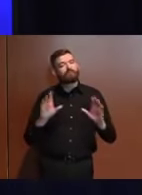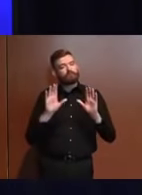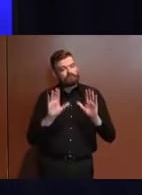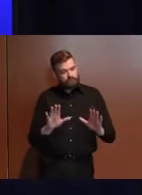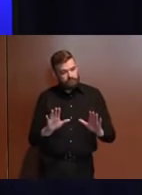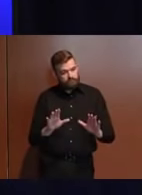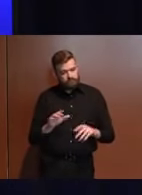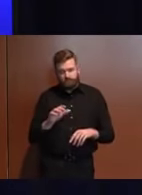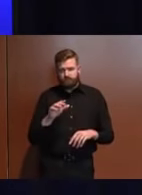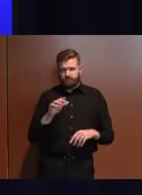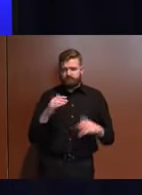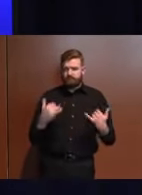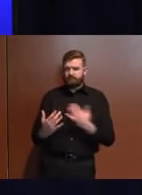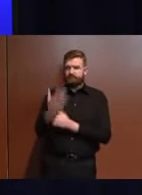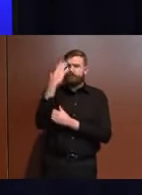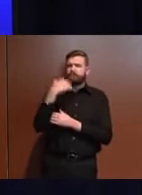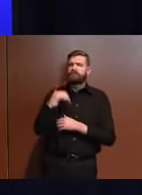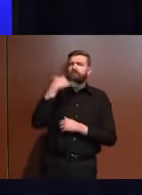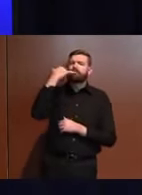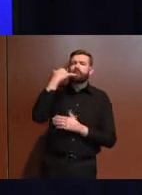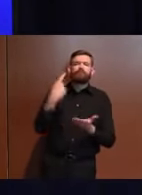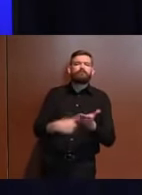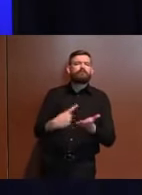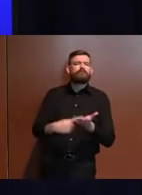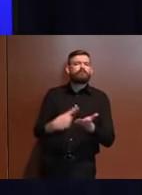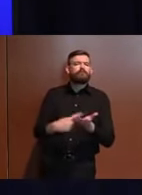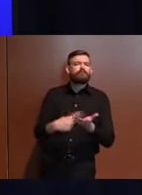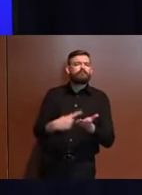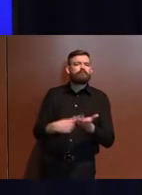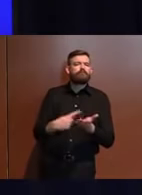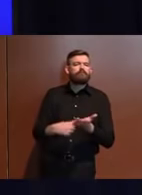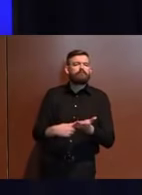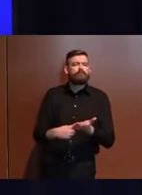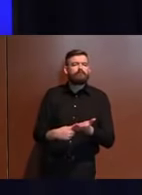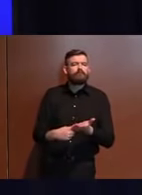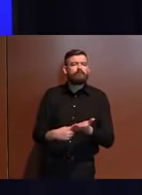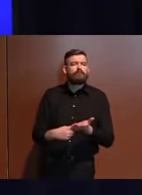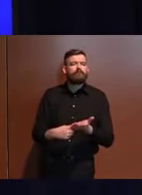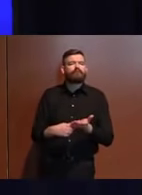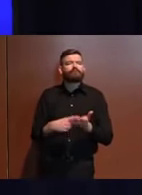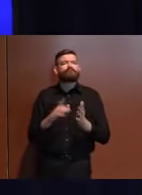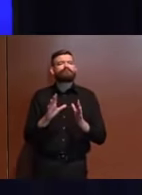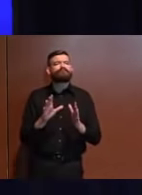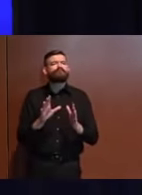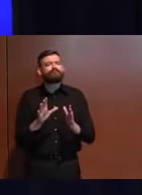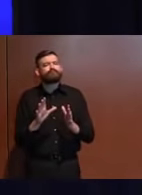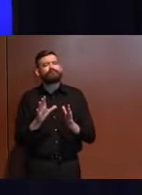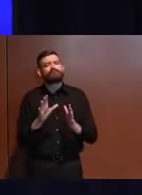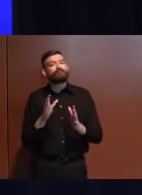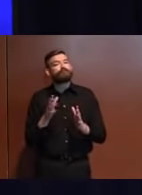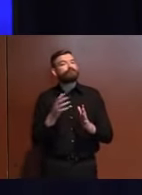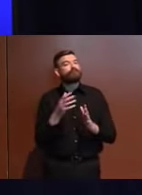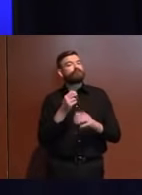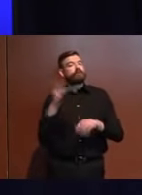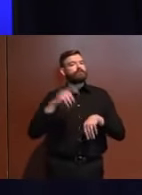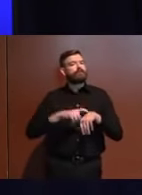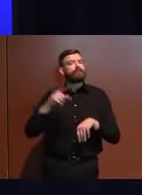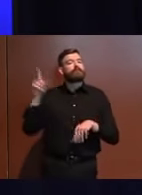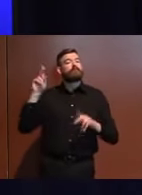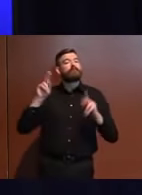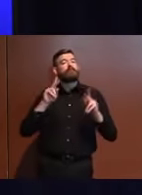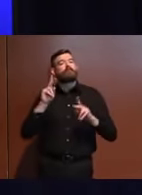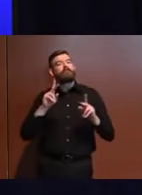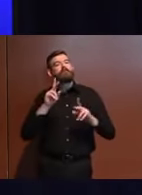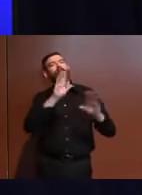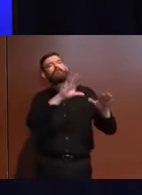today. I think the questions probably come up a few times with regard to Ocean County